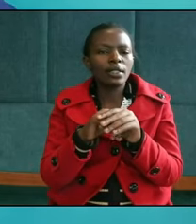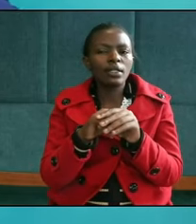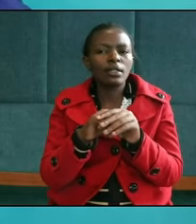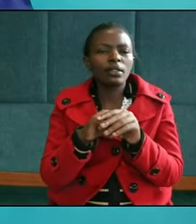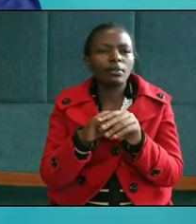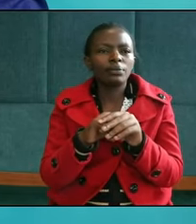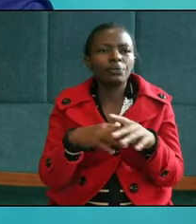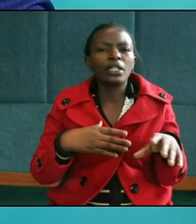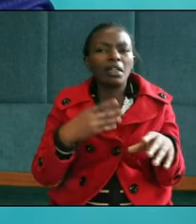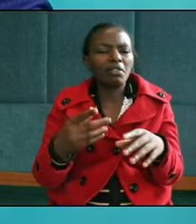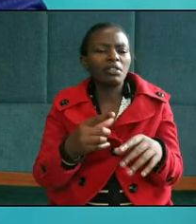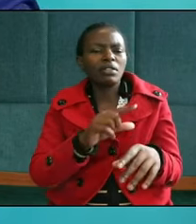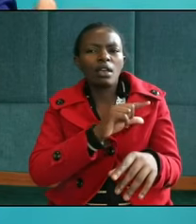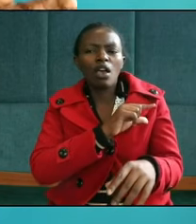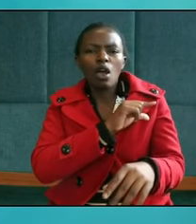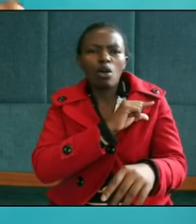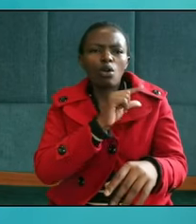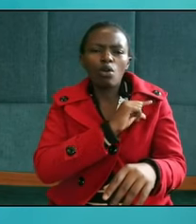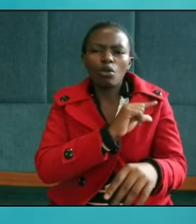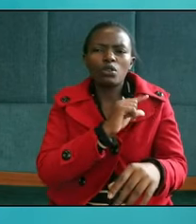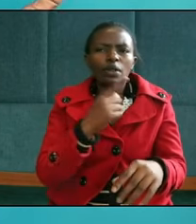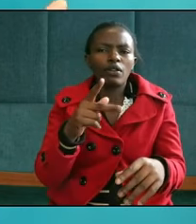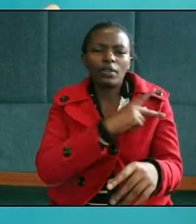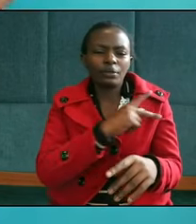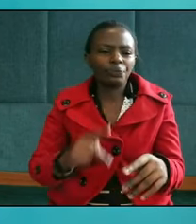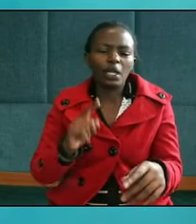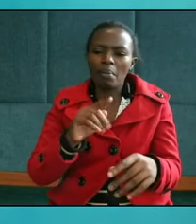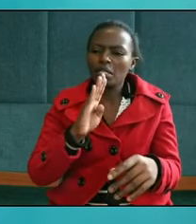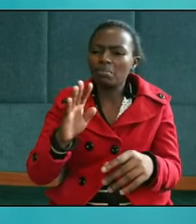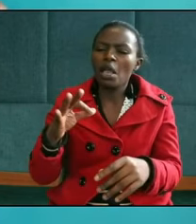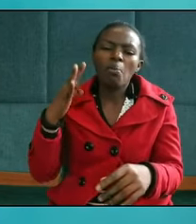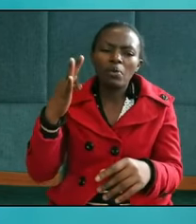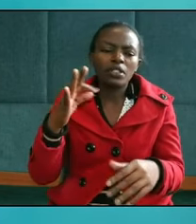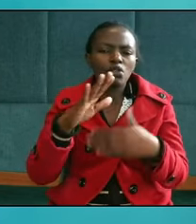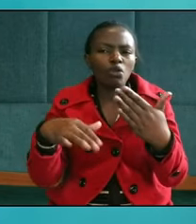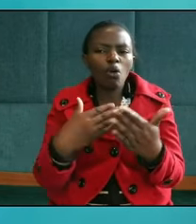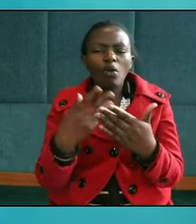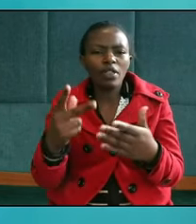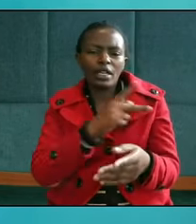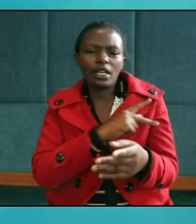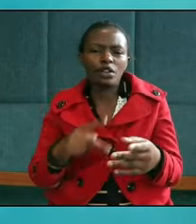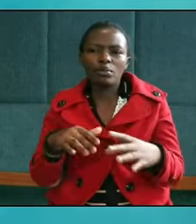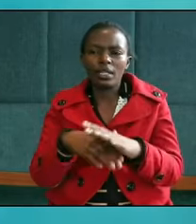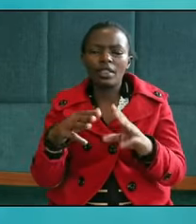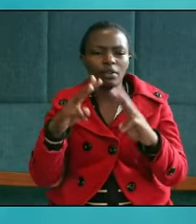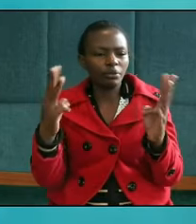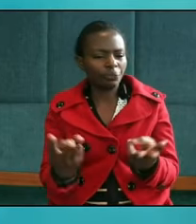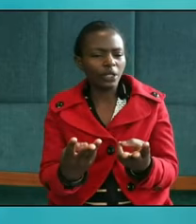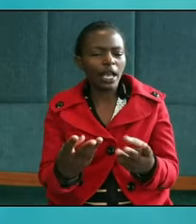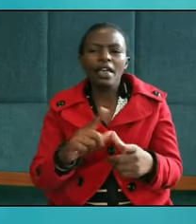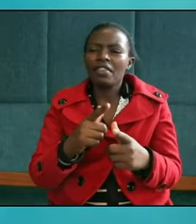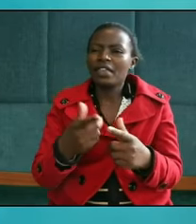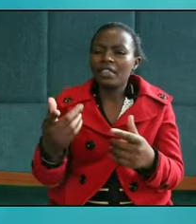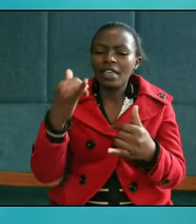"And this gospel of the kingdom will be preached in all the world as a witness to all the nations, and then the end